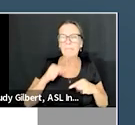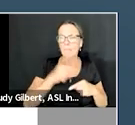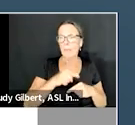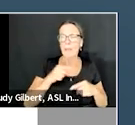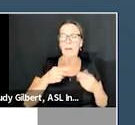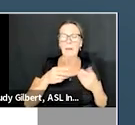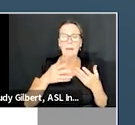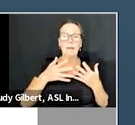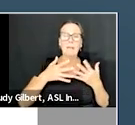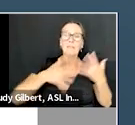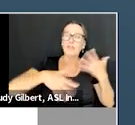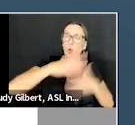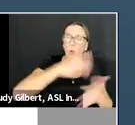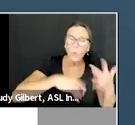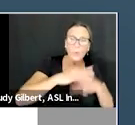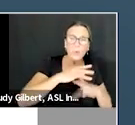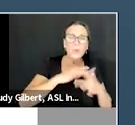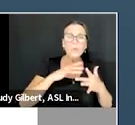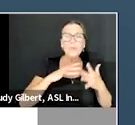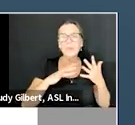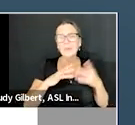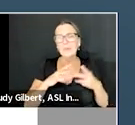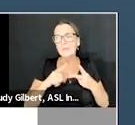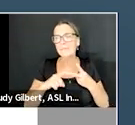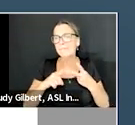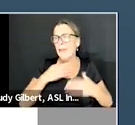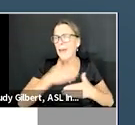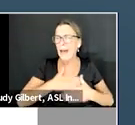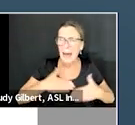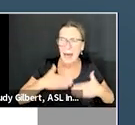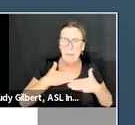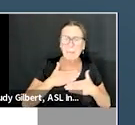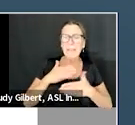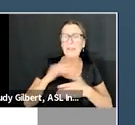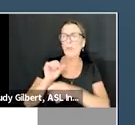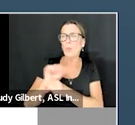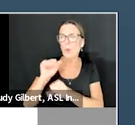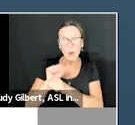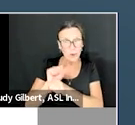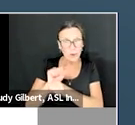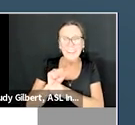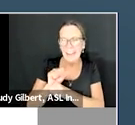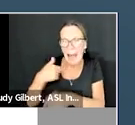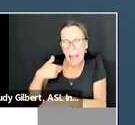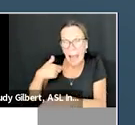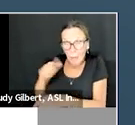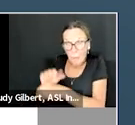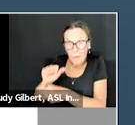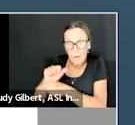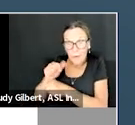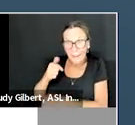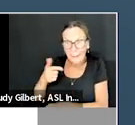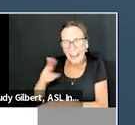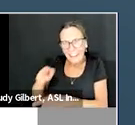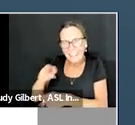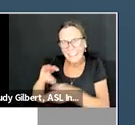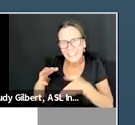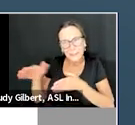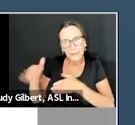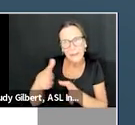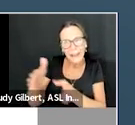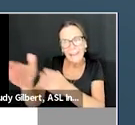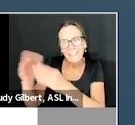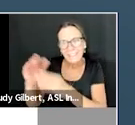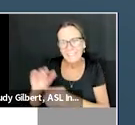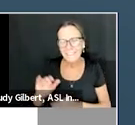hobby spaces, work spaces. For me, I'm an artist, so I work on these trails as well. And then